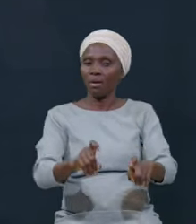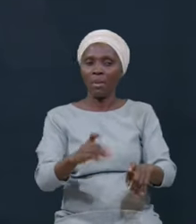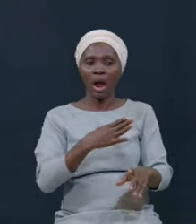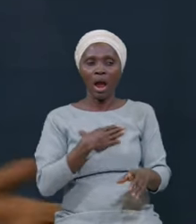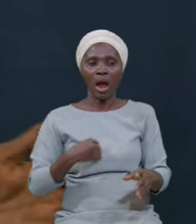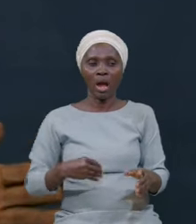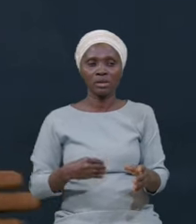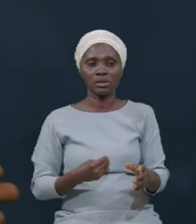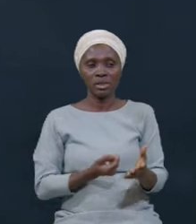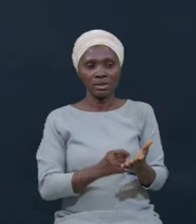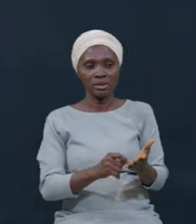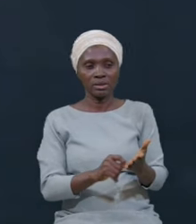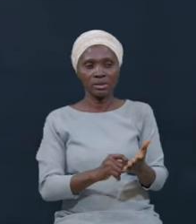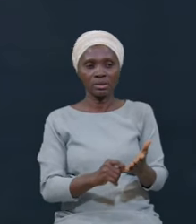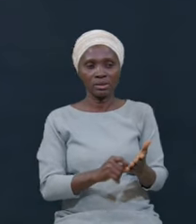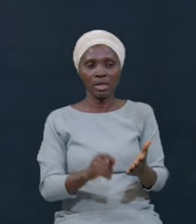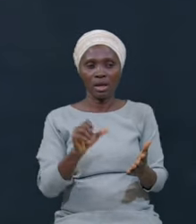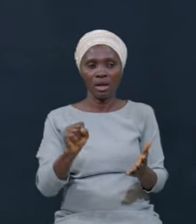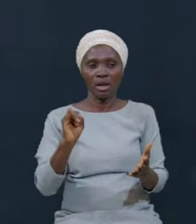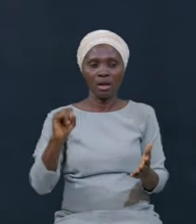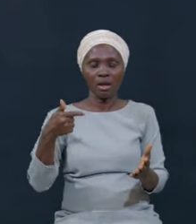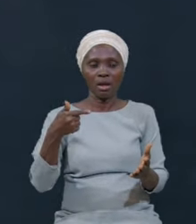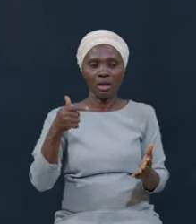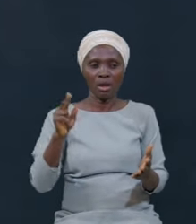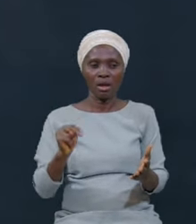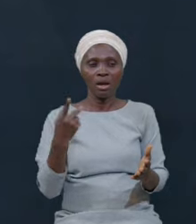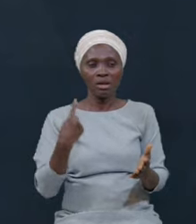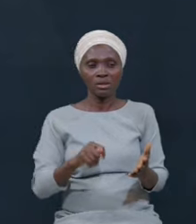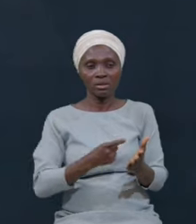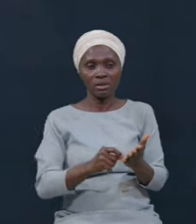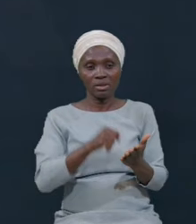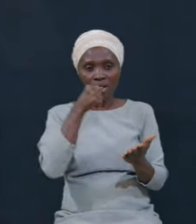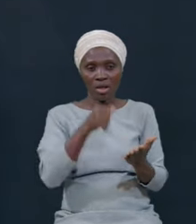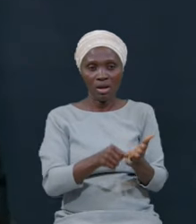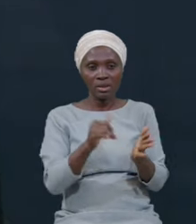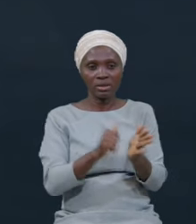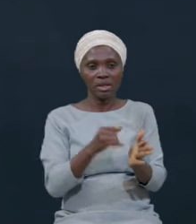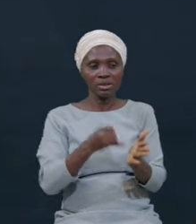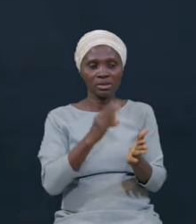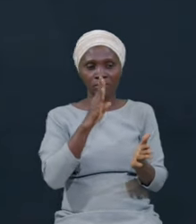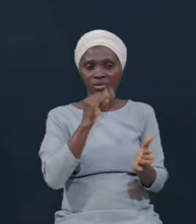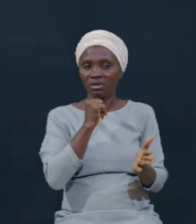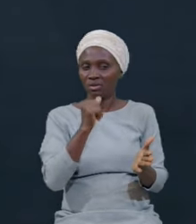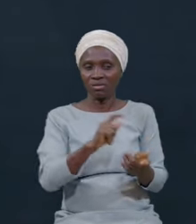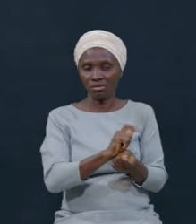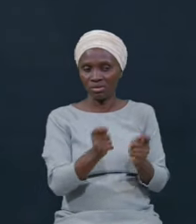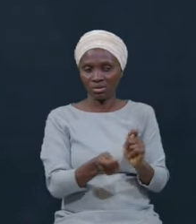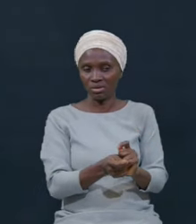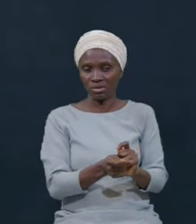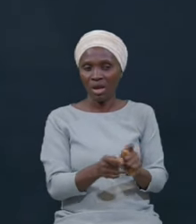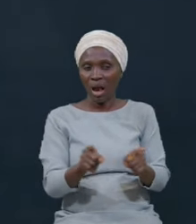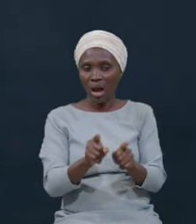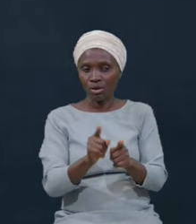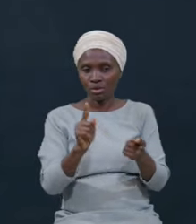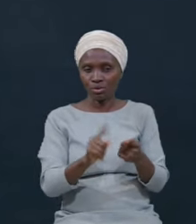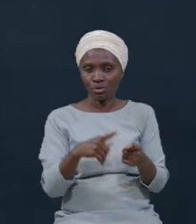writing, that it be not changed. It says, according to the law